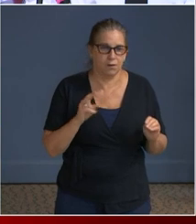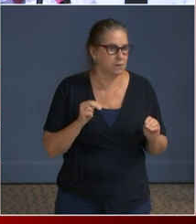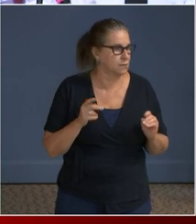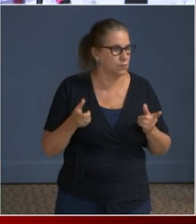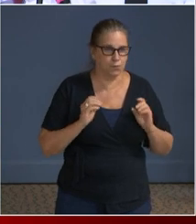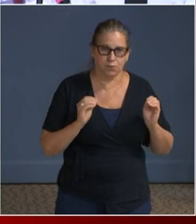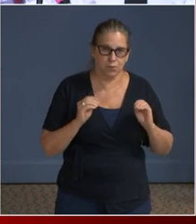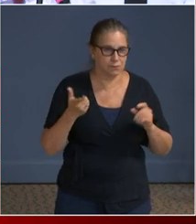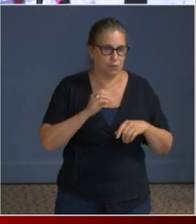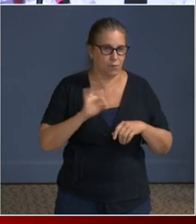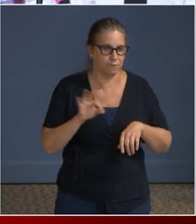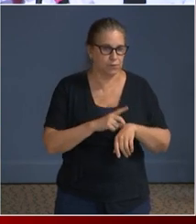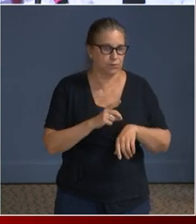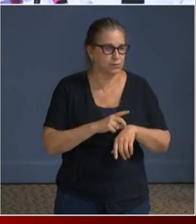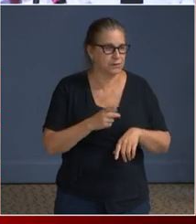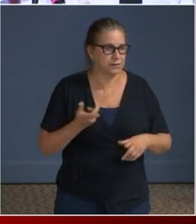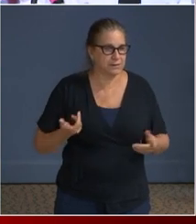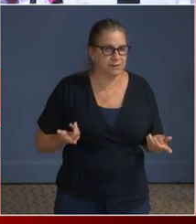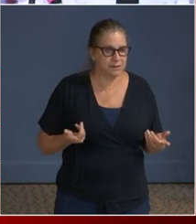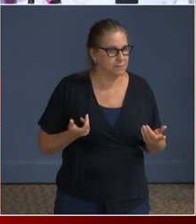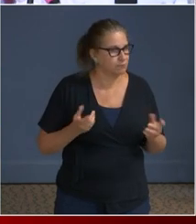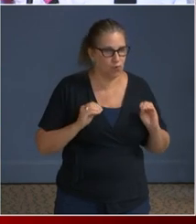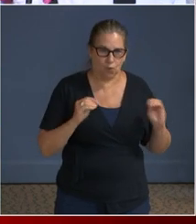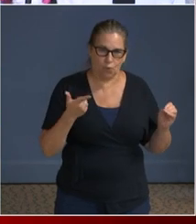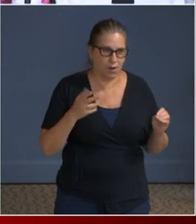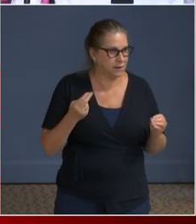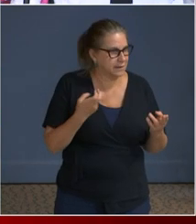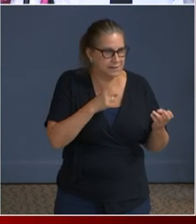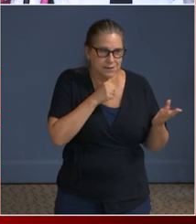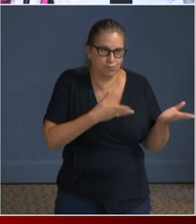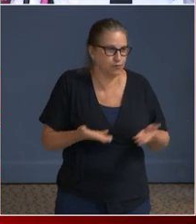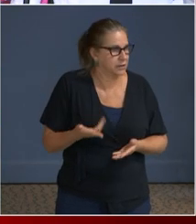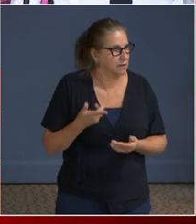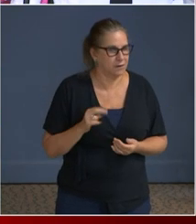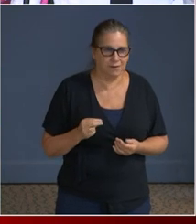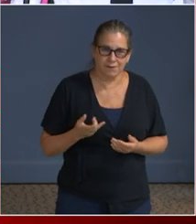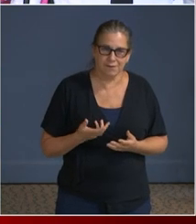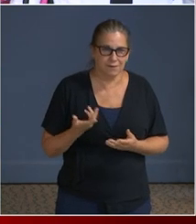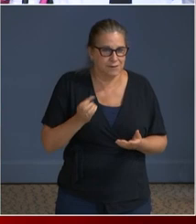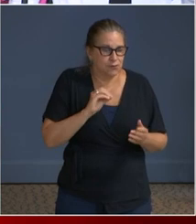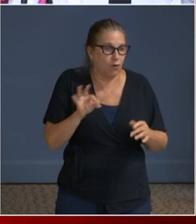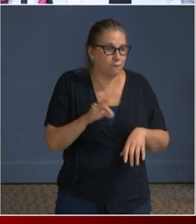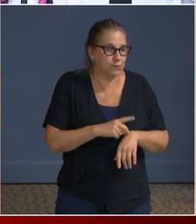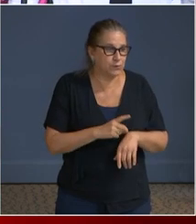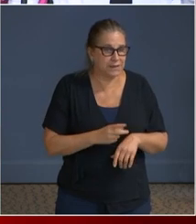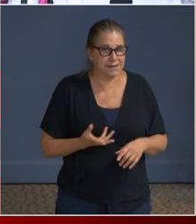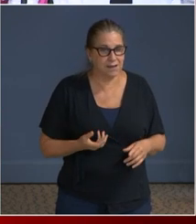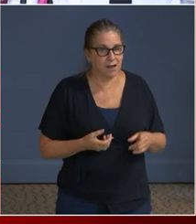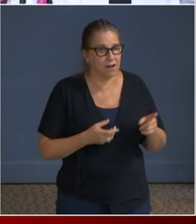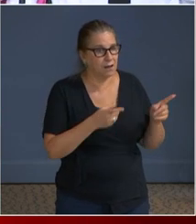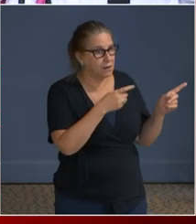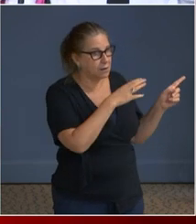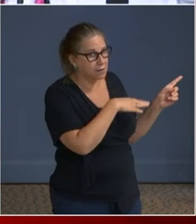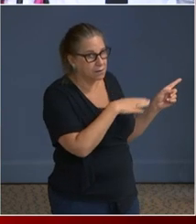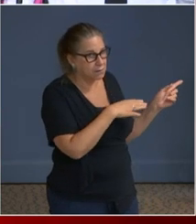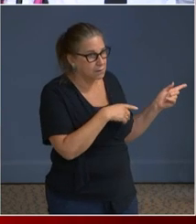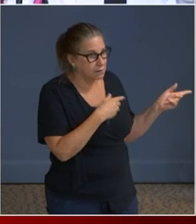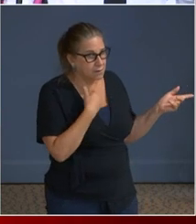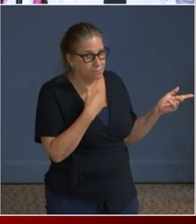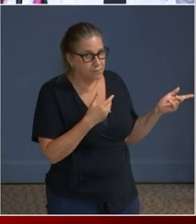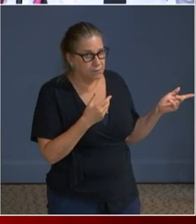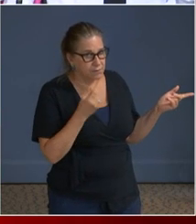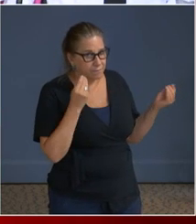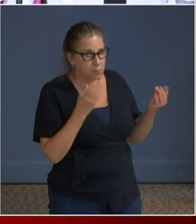or was there an exchange of fire at all? There's no indication of this being an officer-involved shooting. Have any weapons been recovered? There was one